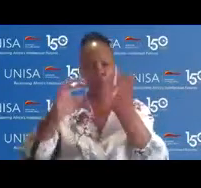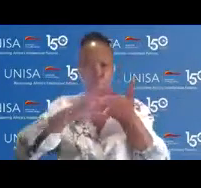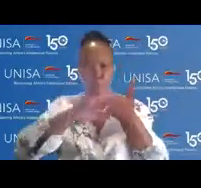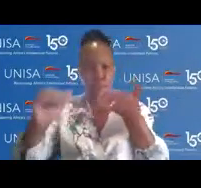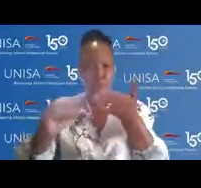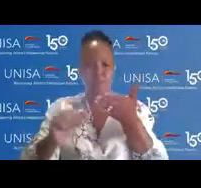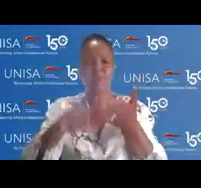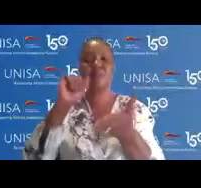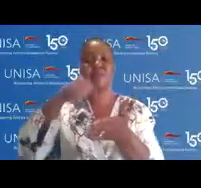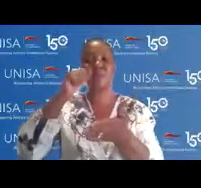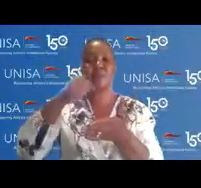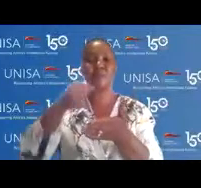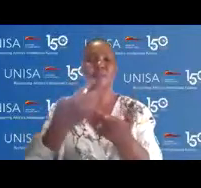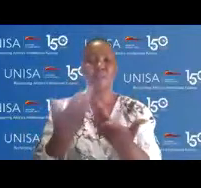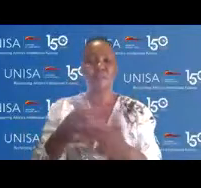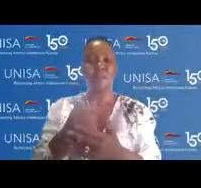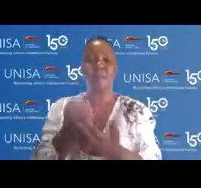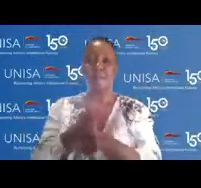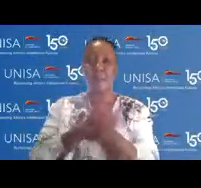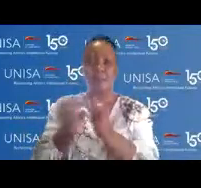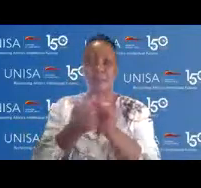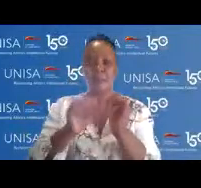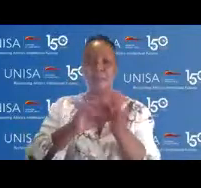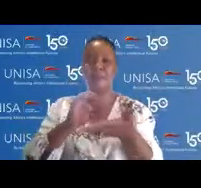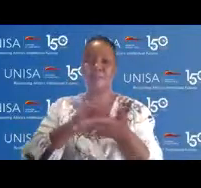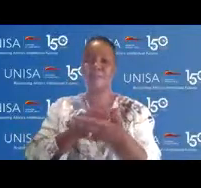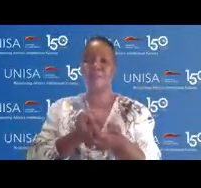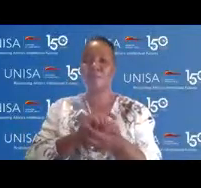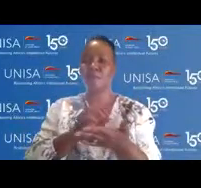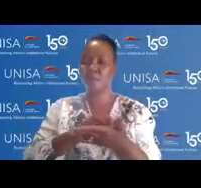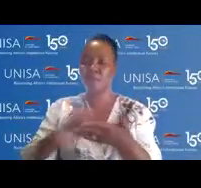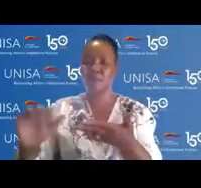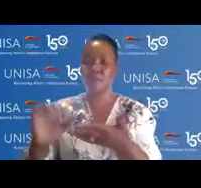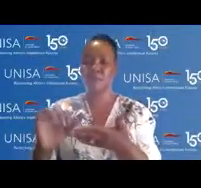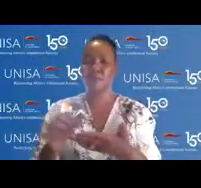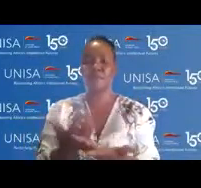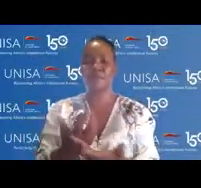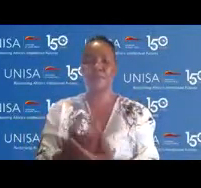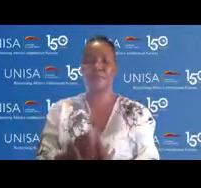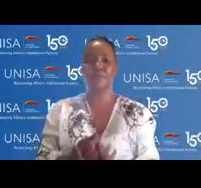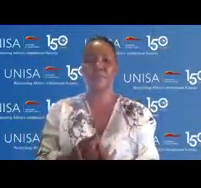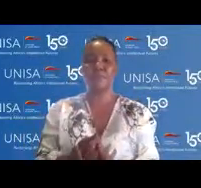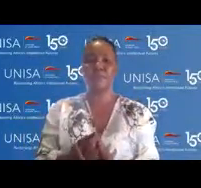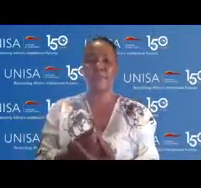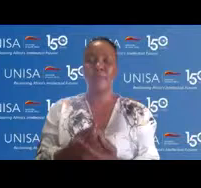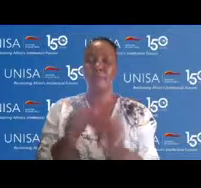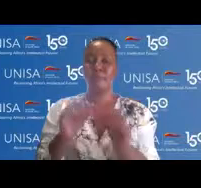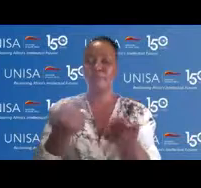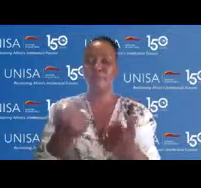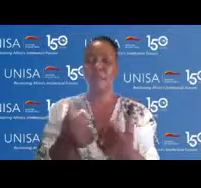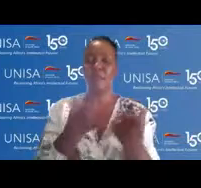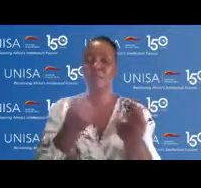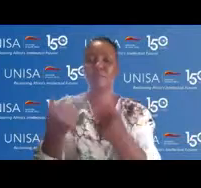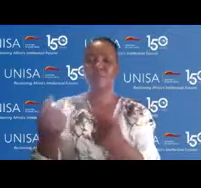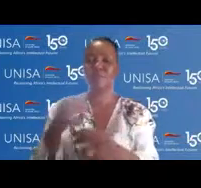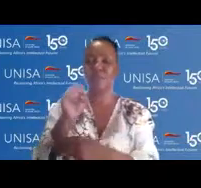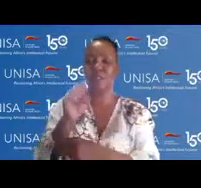now it's permanently deleted. And there we go. Then I can do the same for Samsung